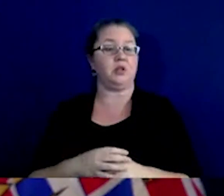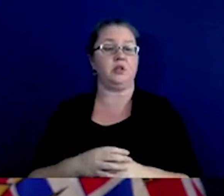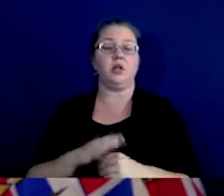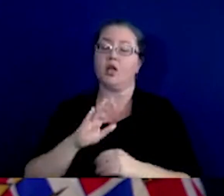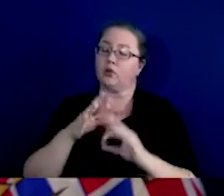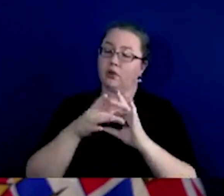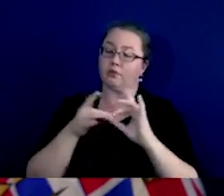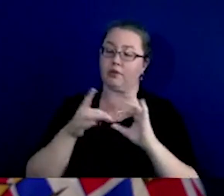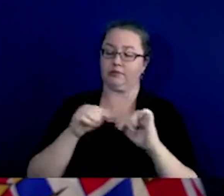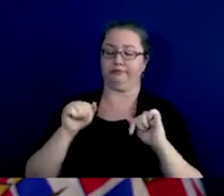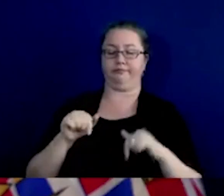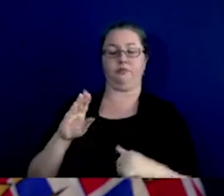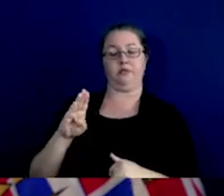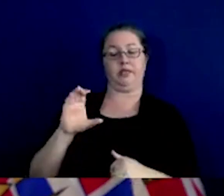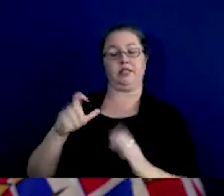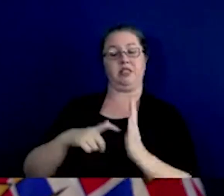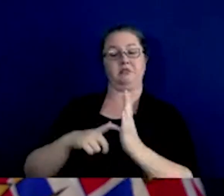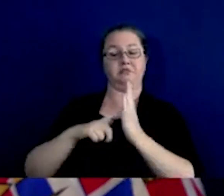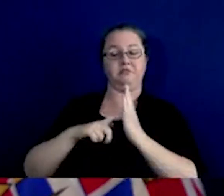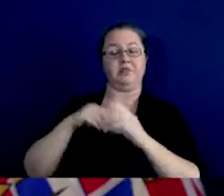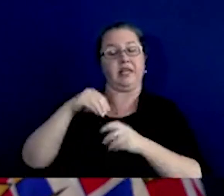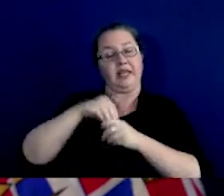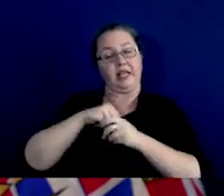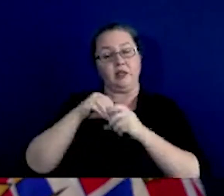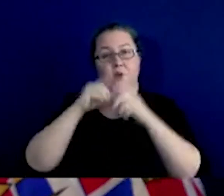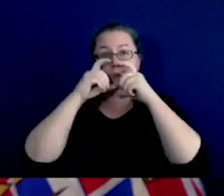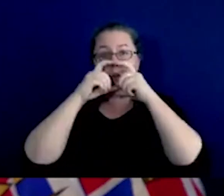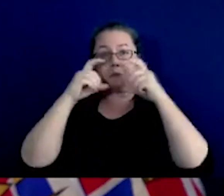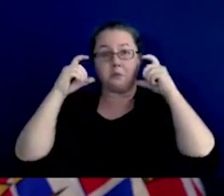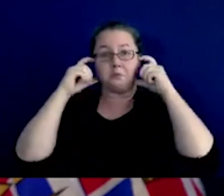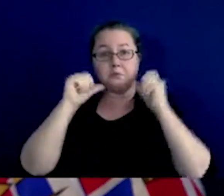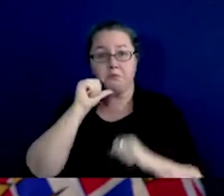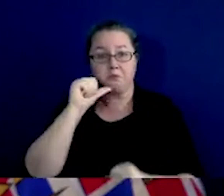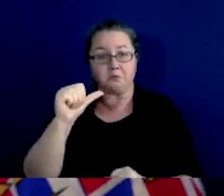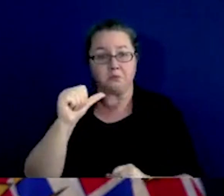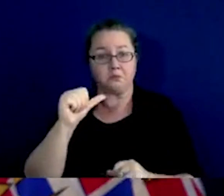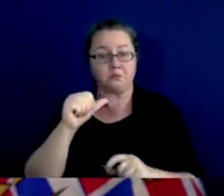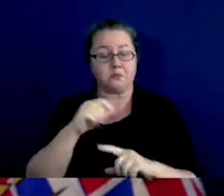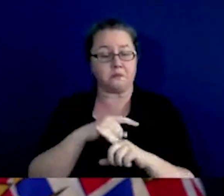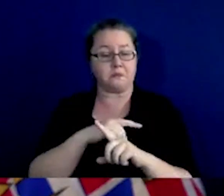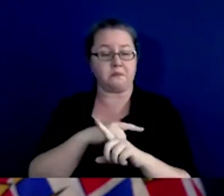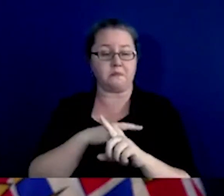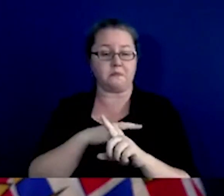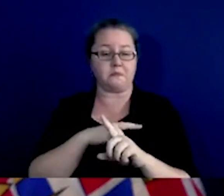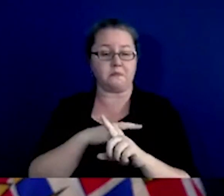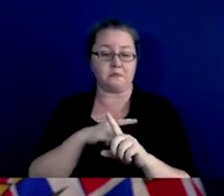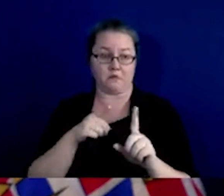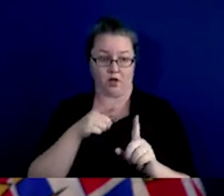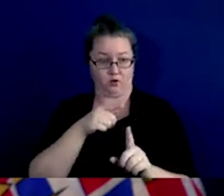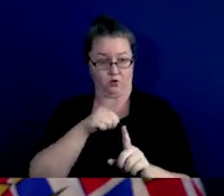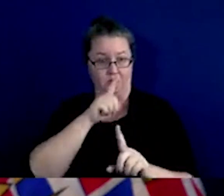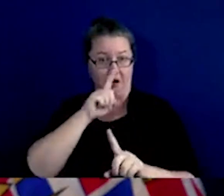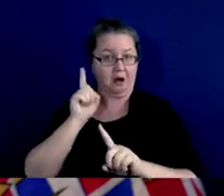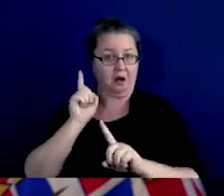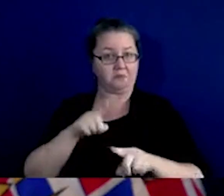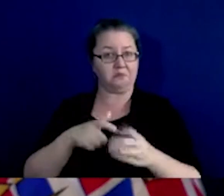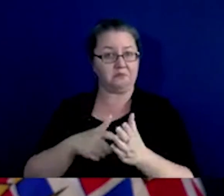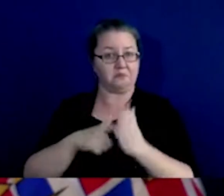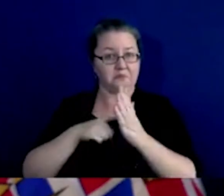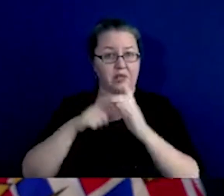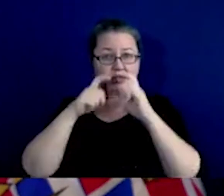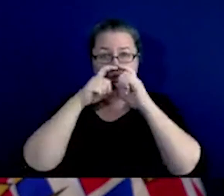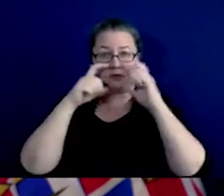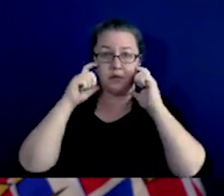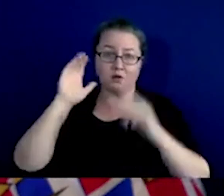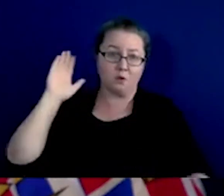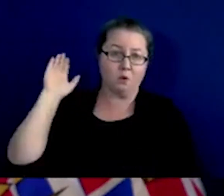distance. So we do know that masks in and of themselves are not a single thing that is going to solve all our problems, but